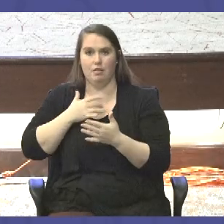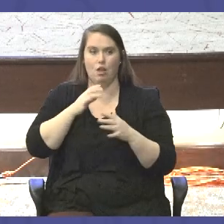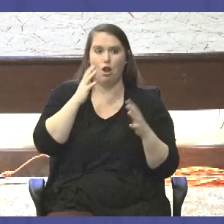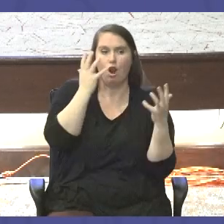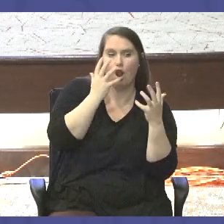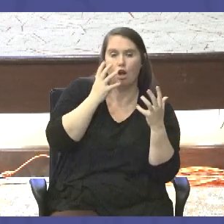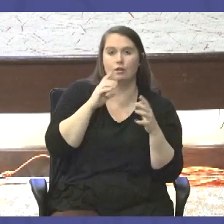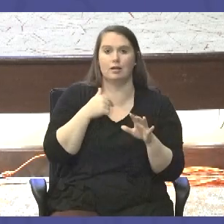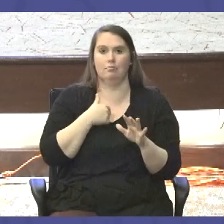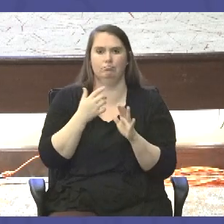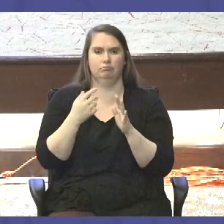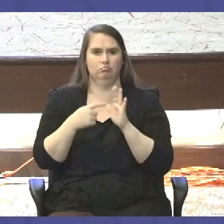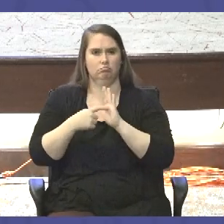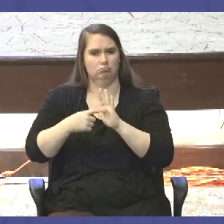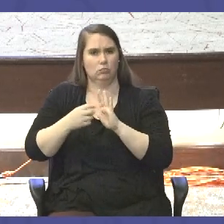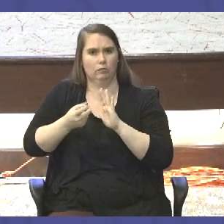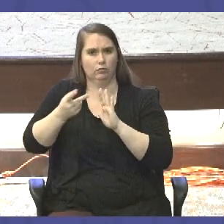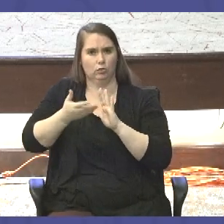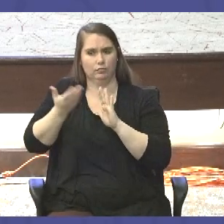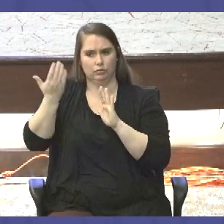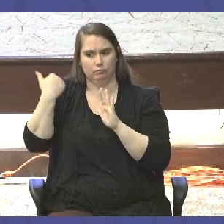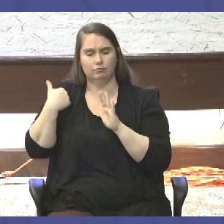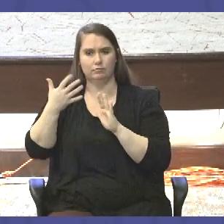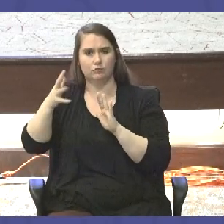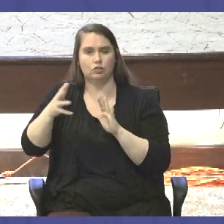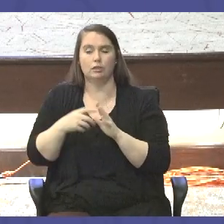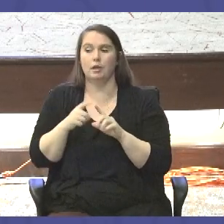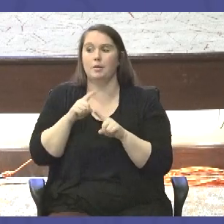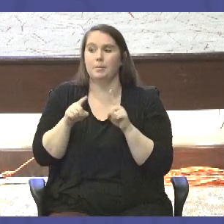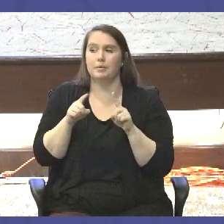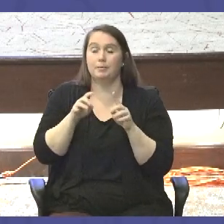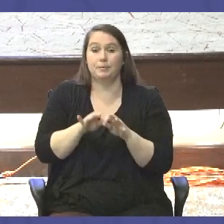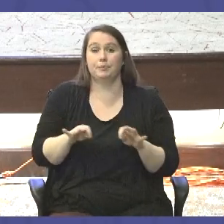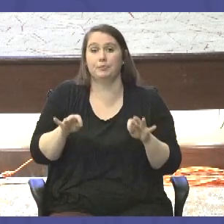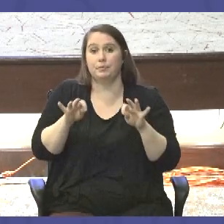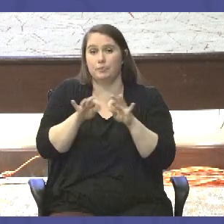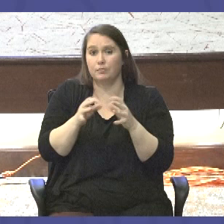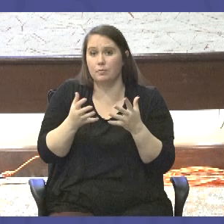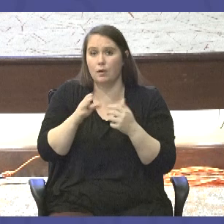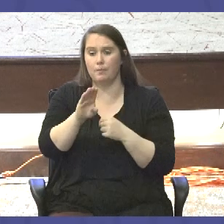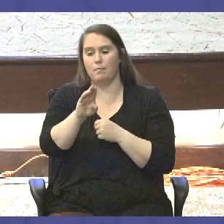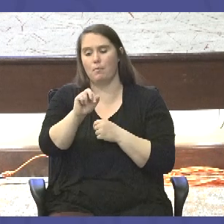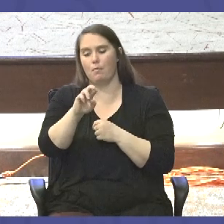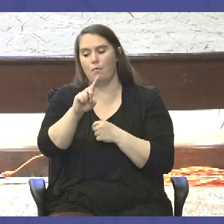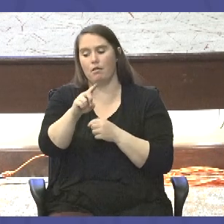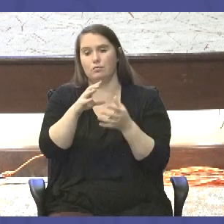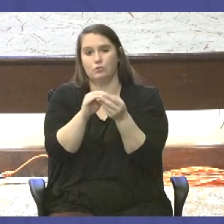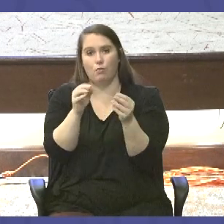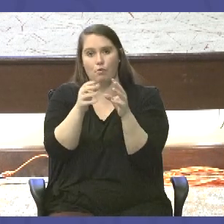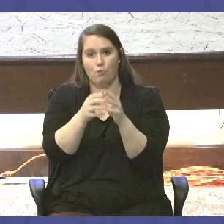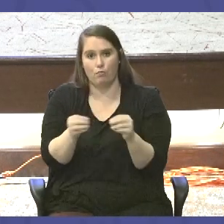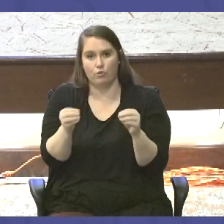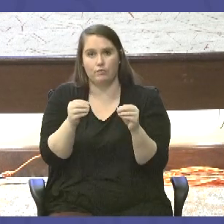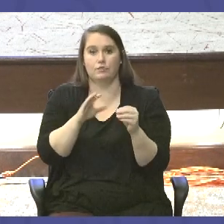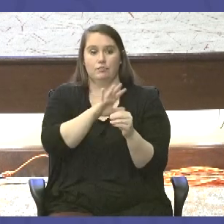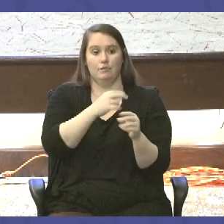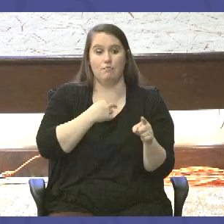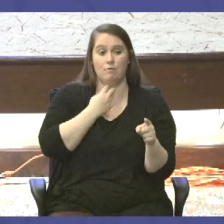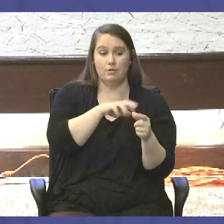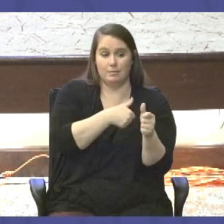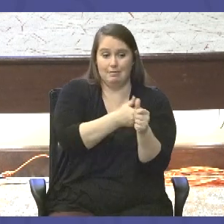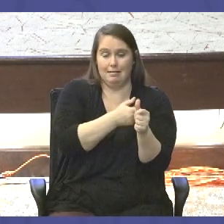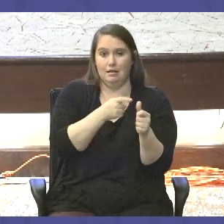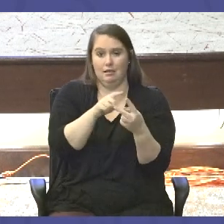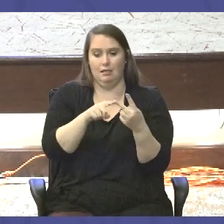ago, but you can also see one of the key things is really the brand story. So core messaging, brand voice, and brand pillars,